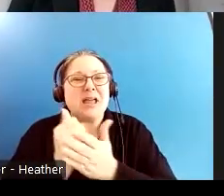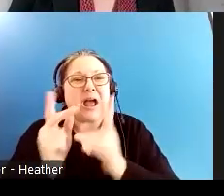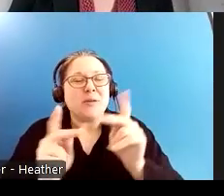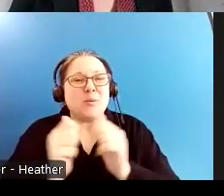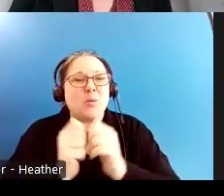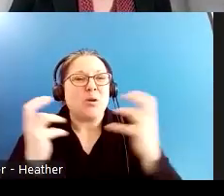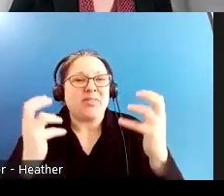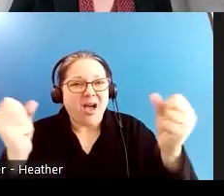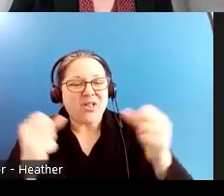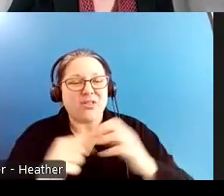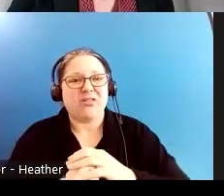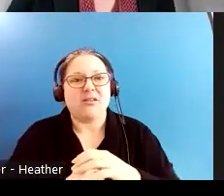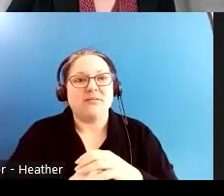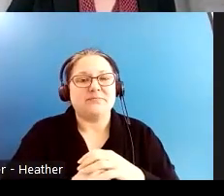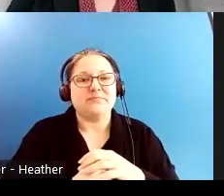of that.